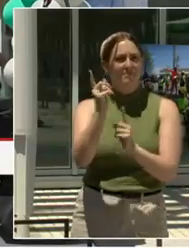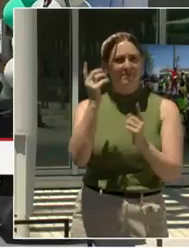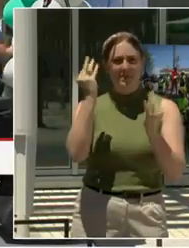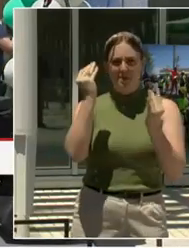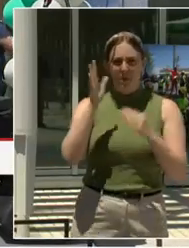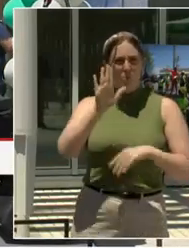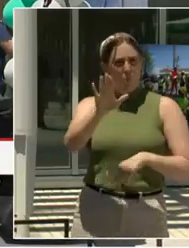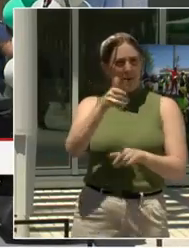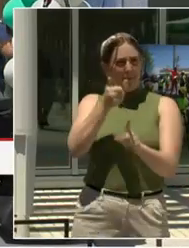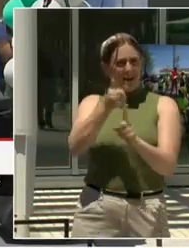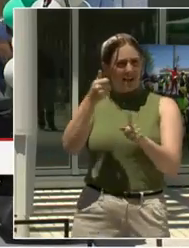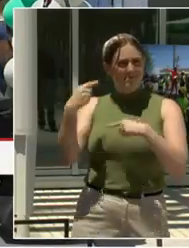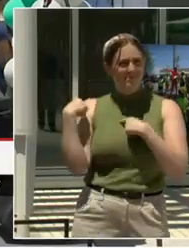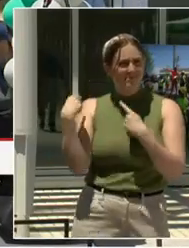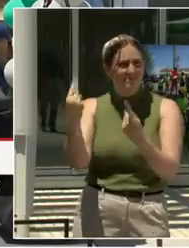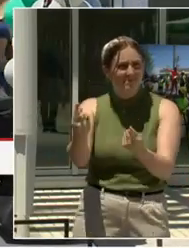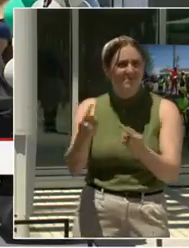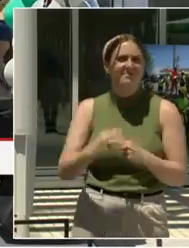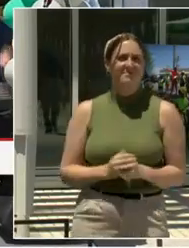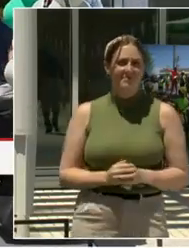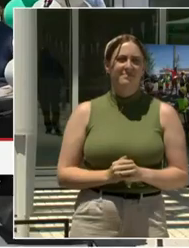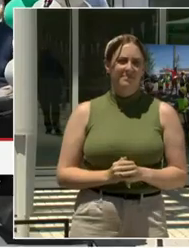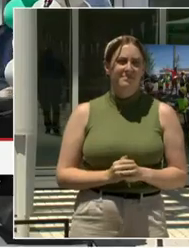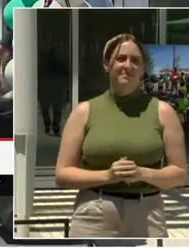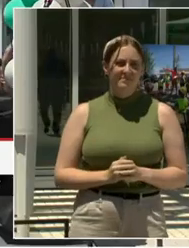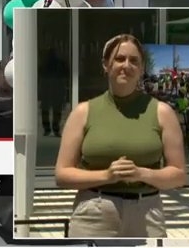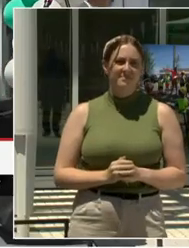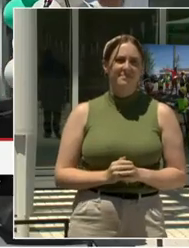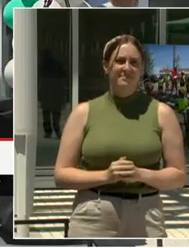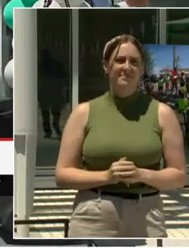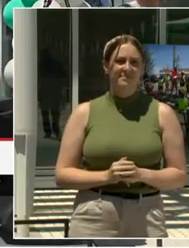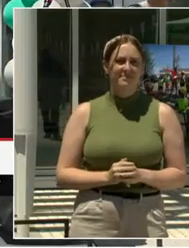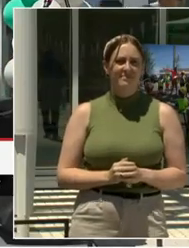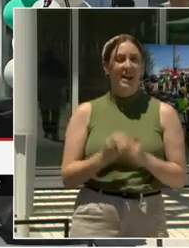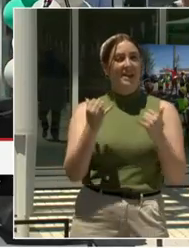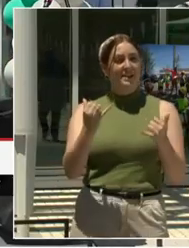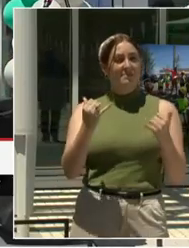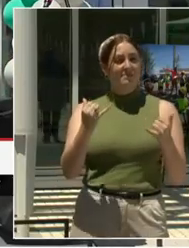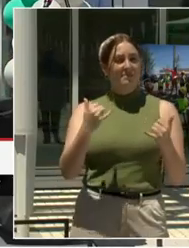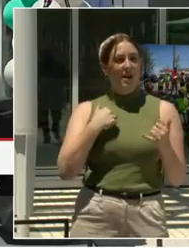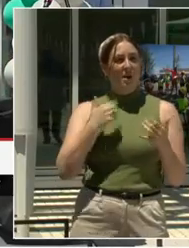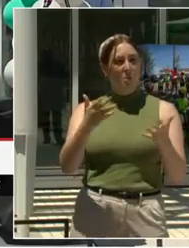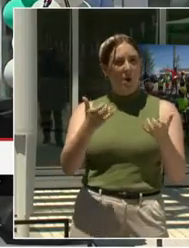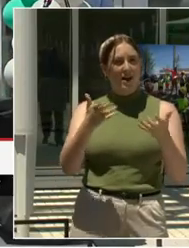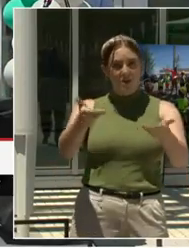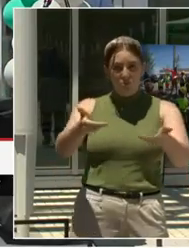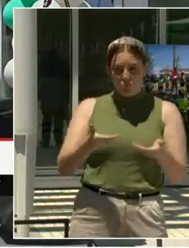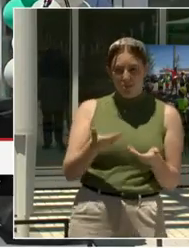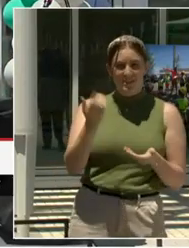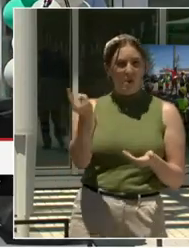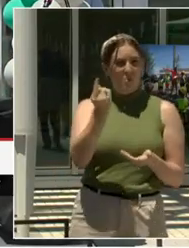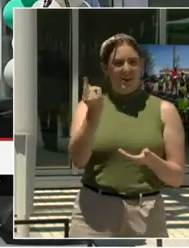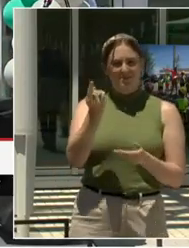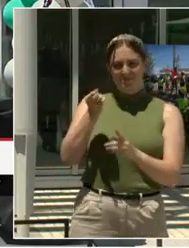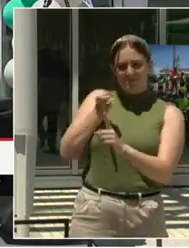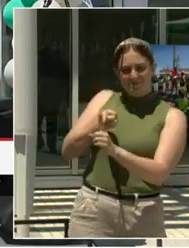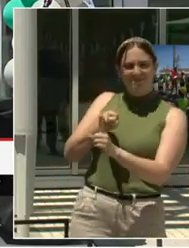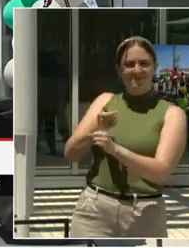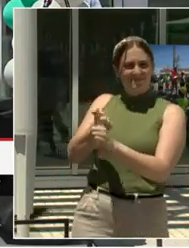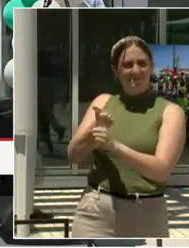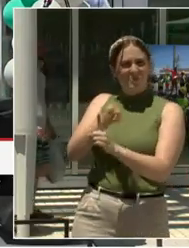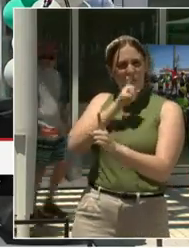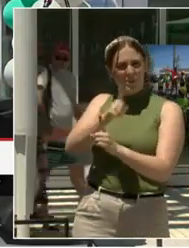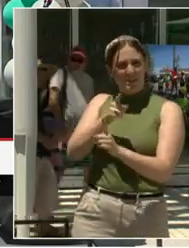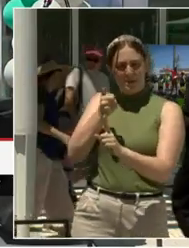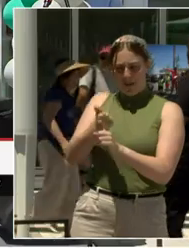you've made. And on that note, I'd like to introduce someone who's made an impact in my life, in